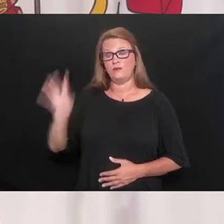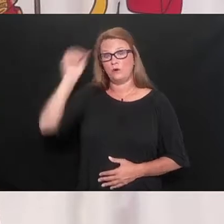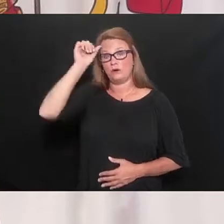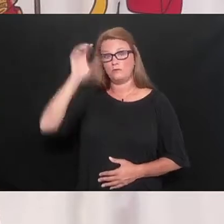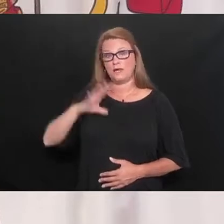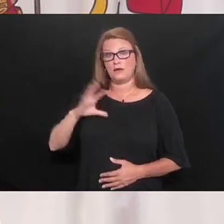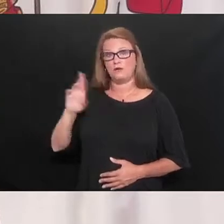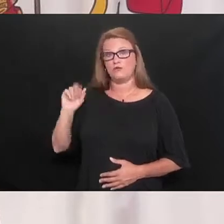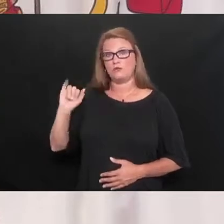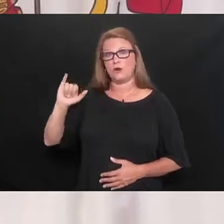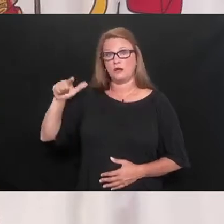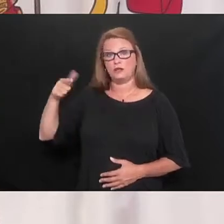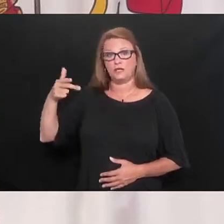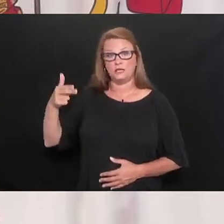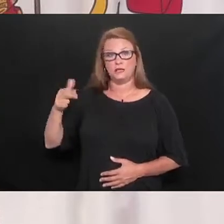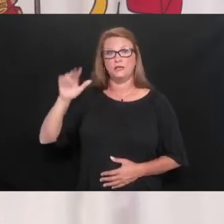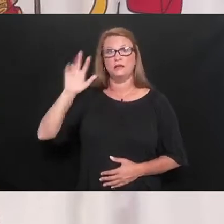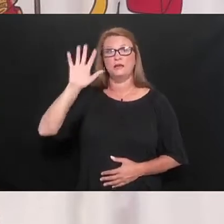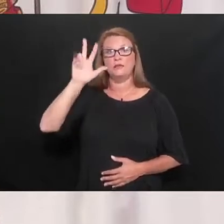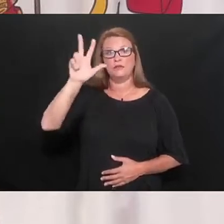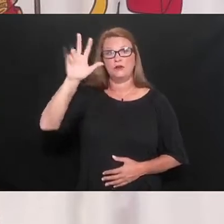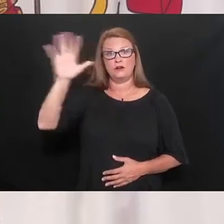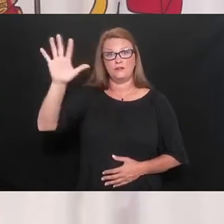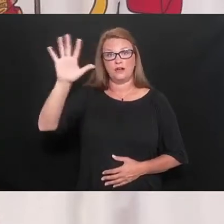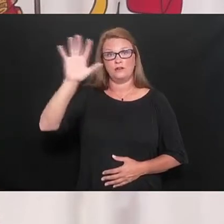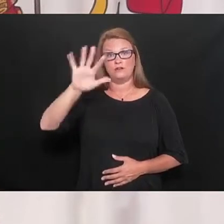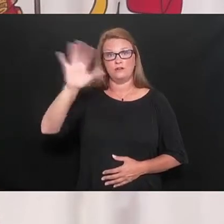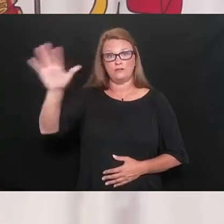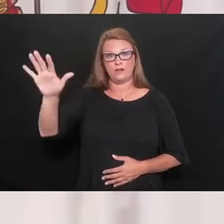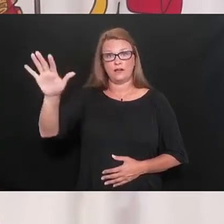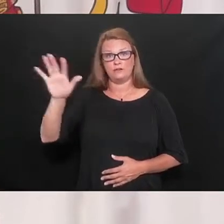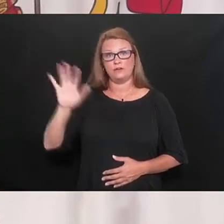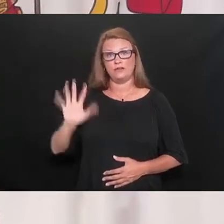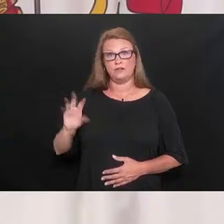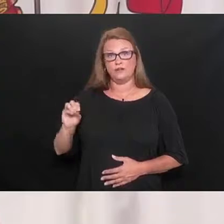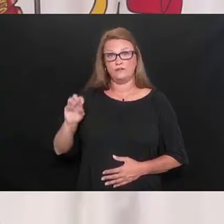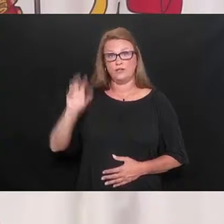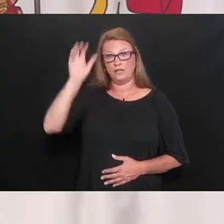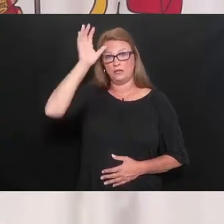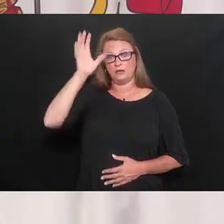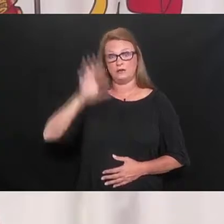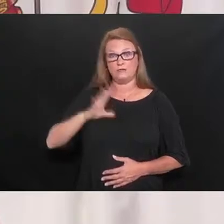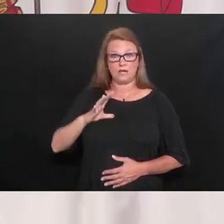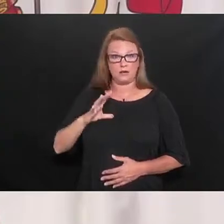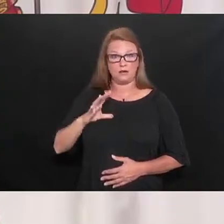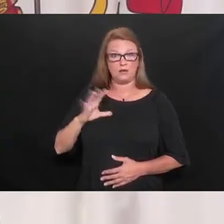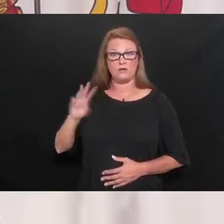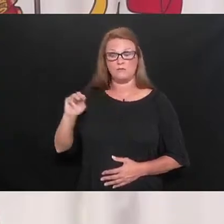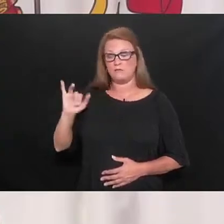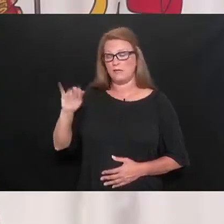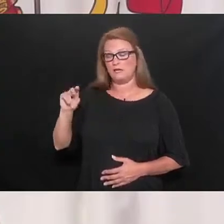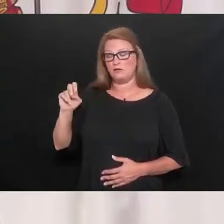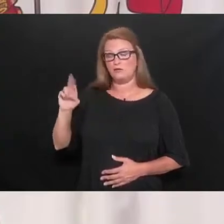from Raleigh County. The 3,555th death, a 50-year-old male from Mineral County.